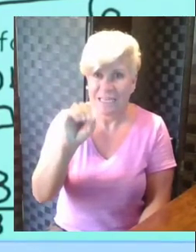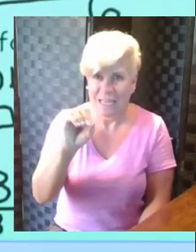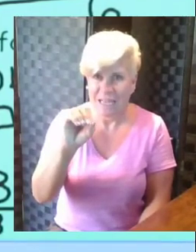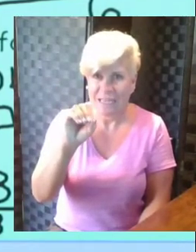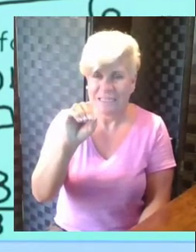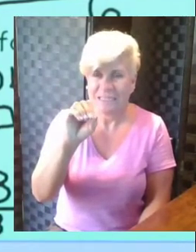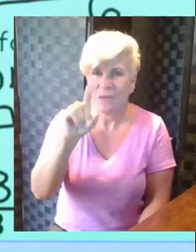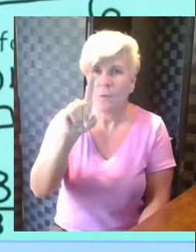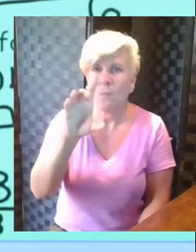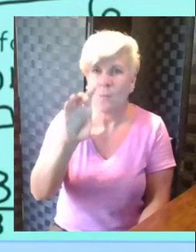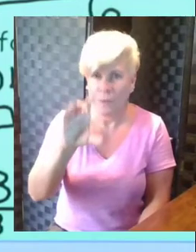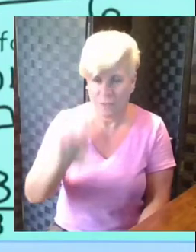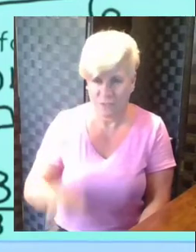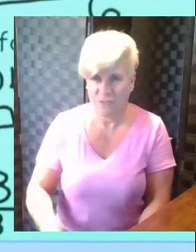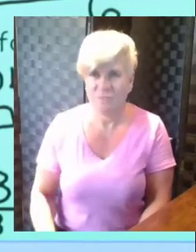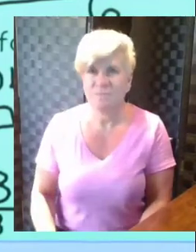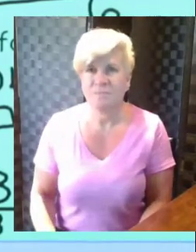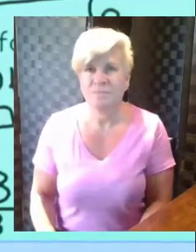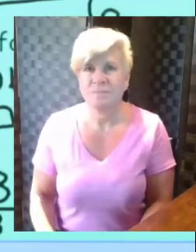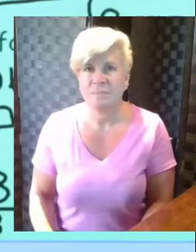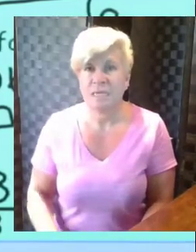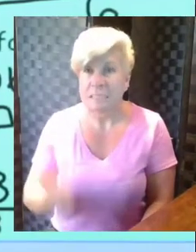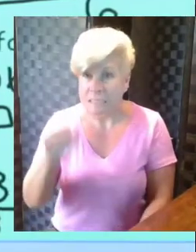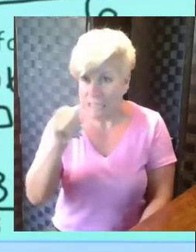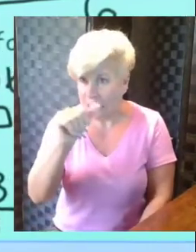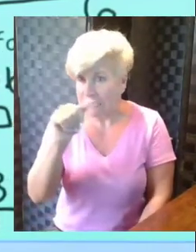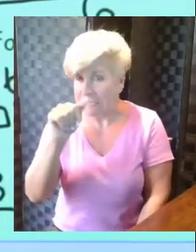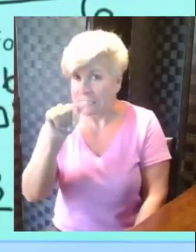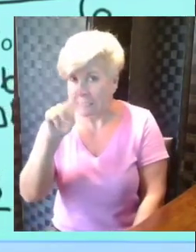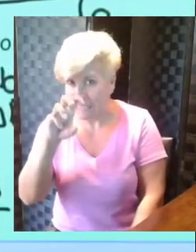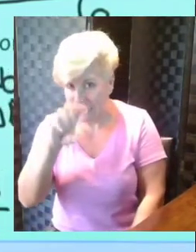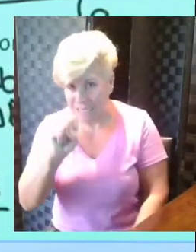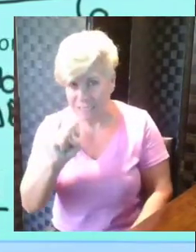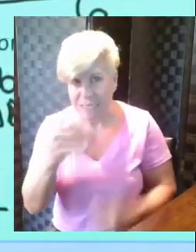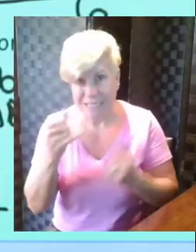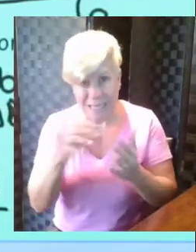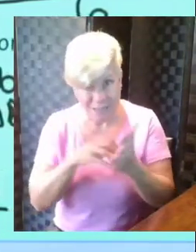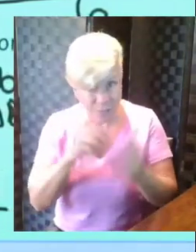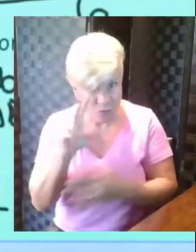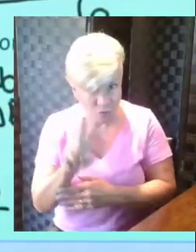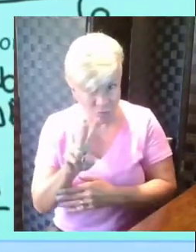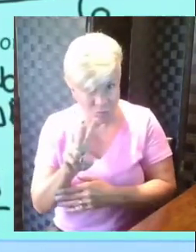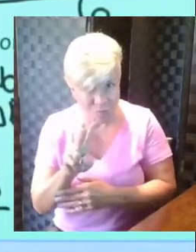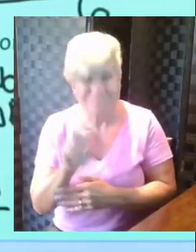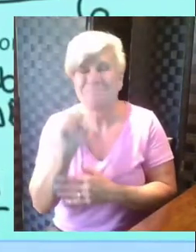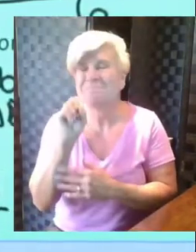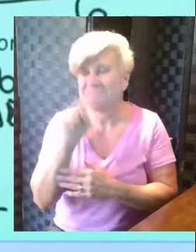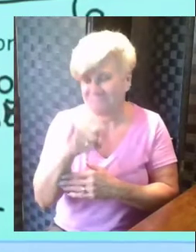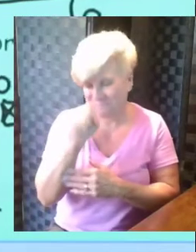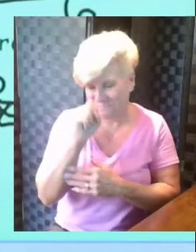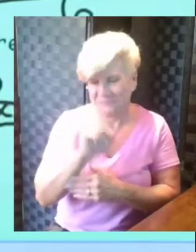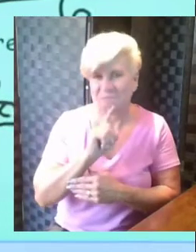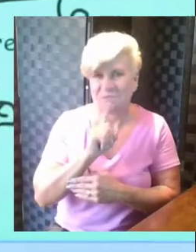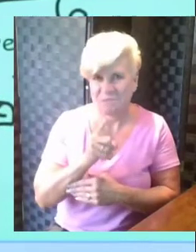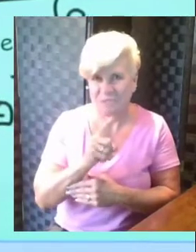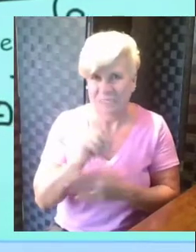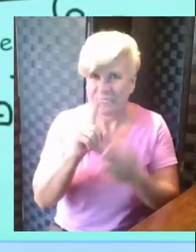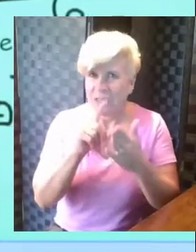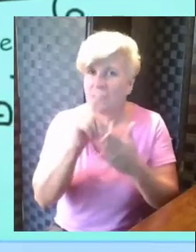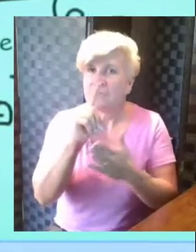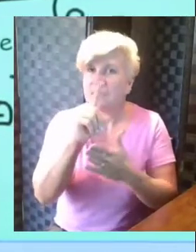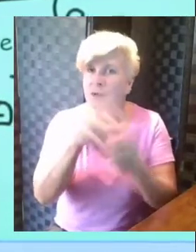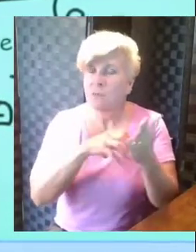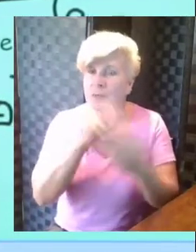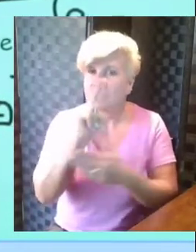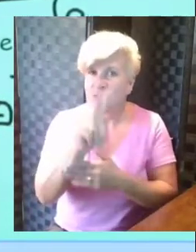80, 90, 100. So we have to draw 10 tens. Now can we take away 2? We sure can. So we're going to take away